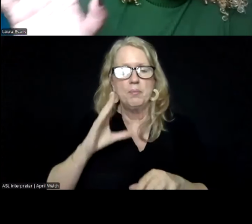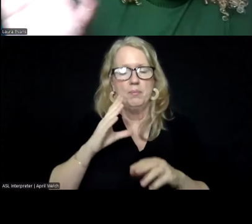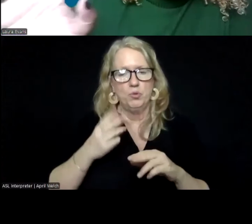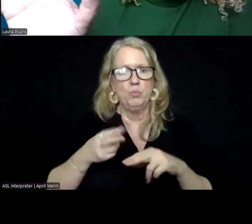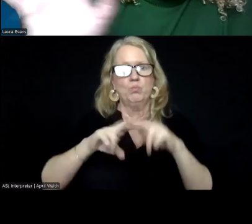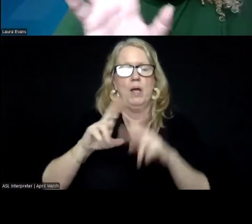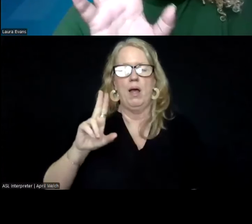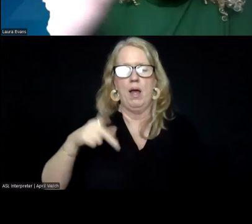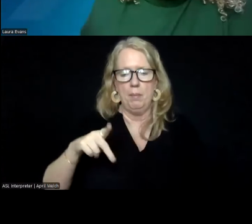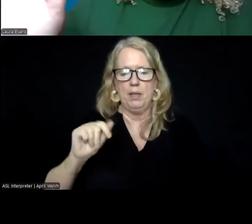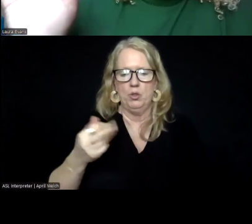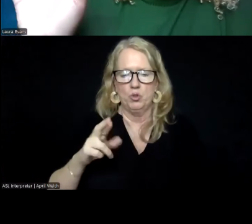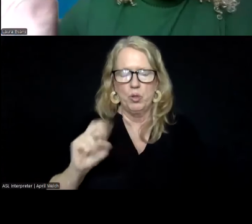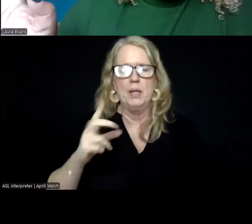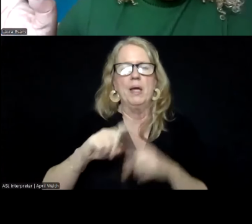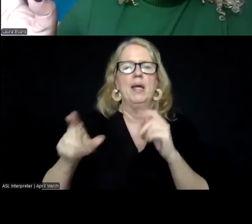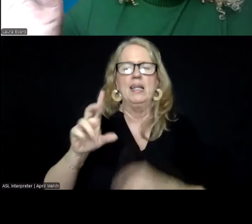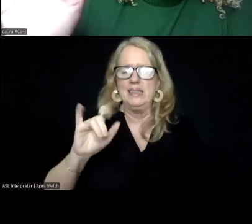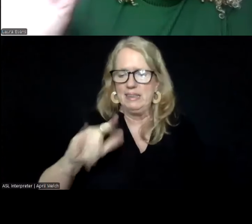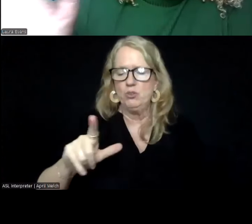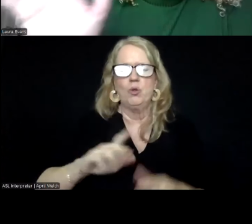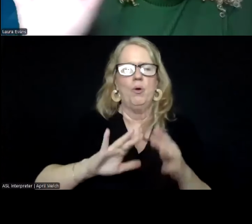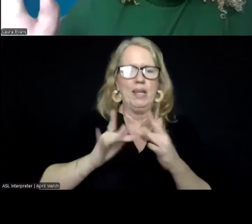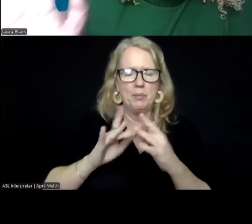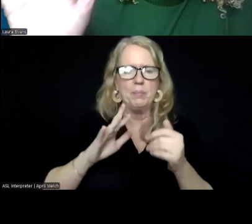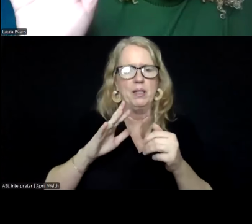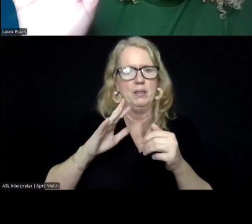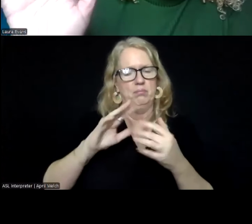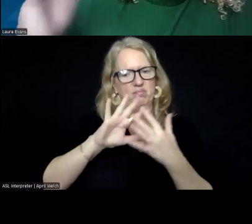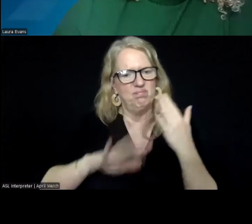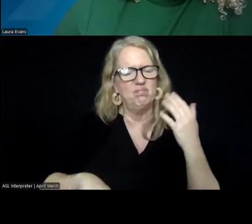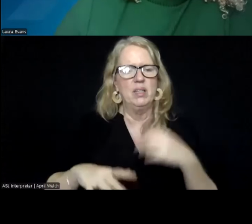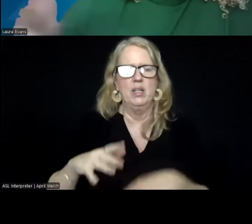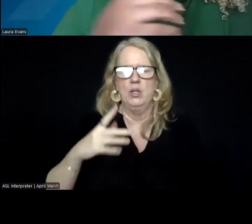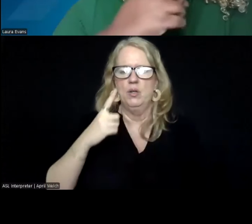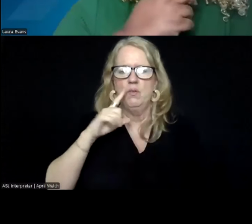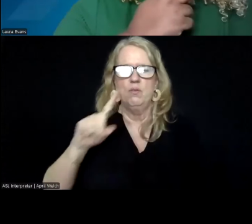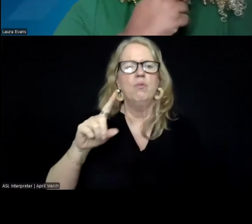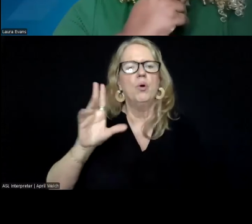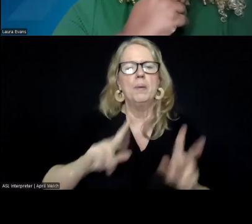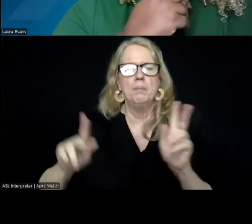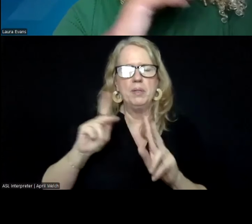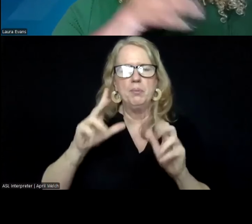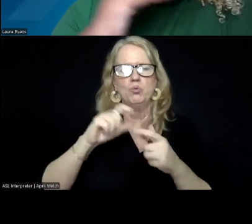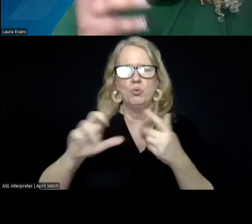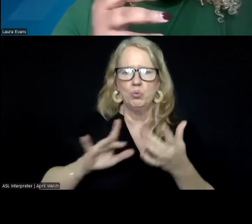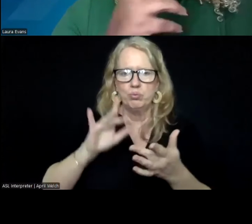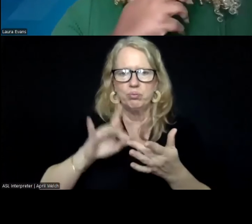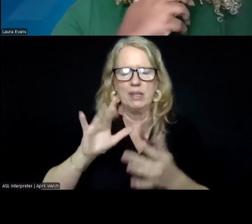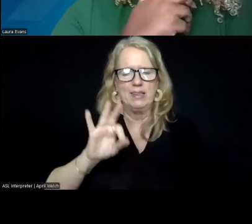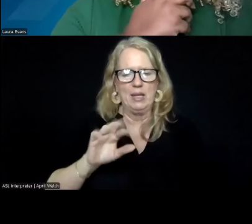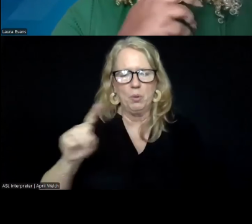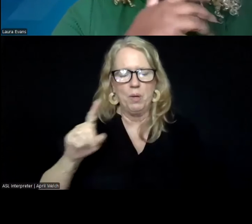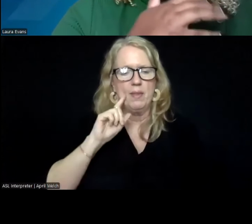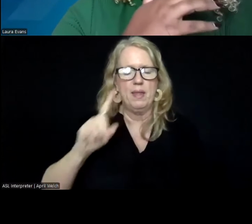we are using digital internet-based protocols for the new infrastructure for people to reach 911. This upgrade